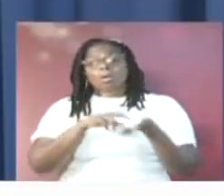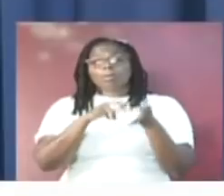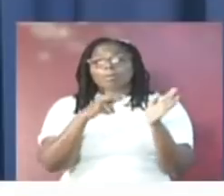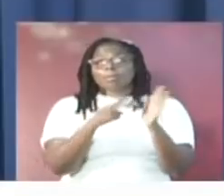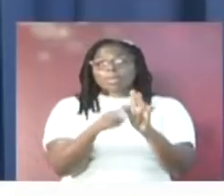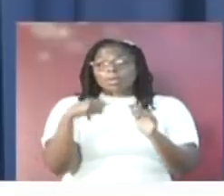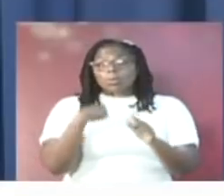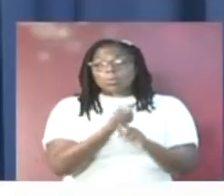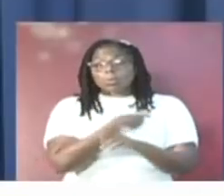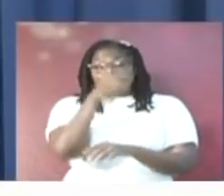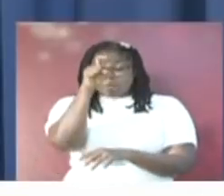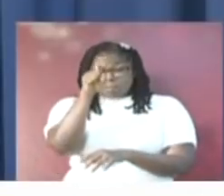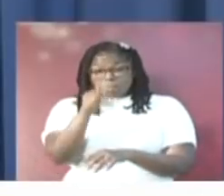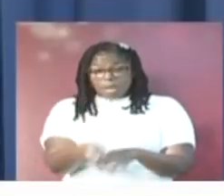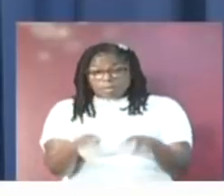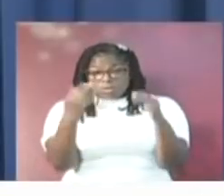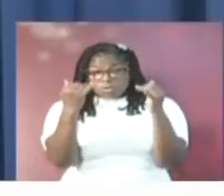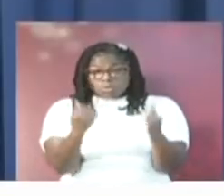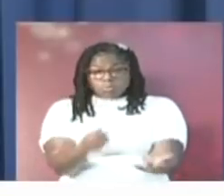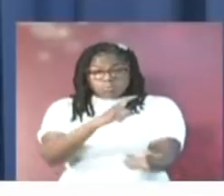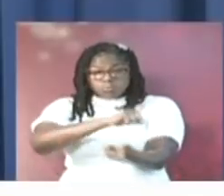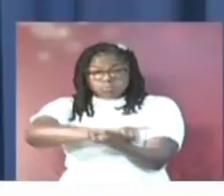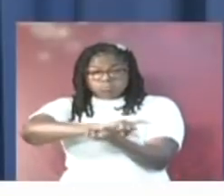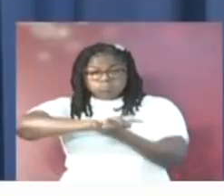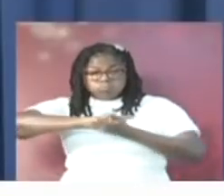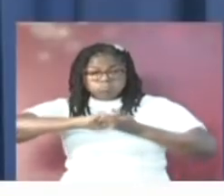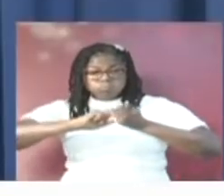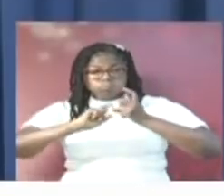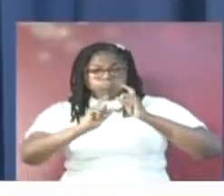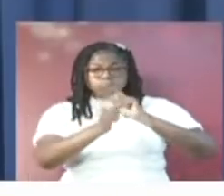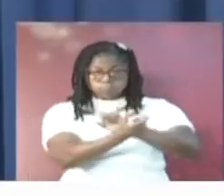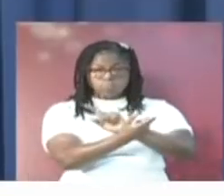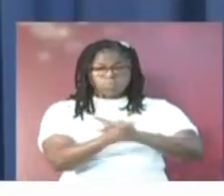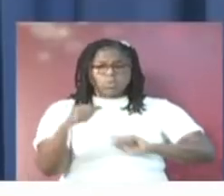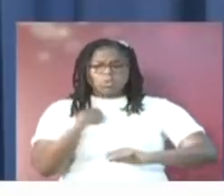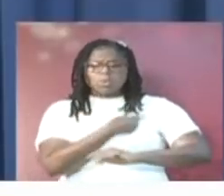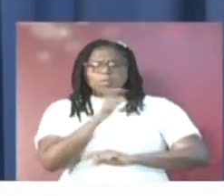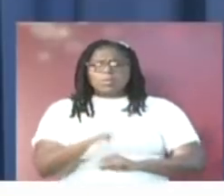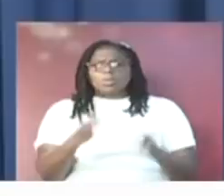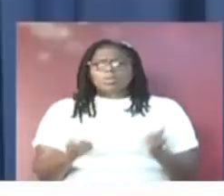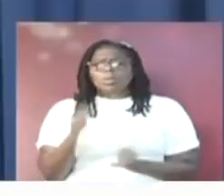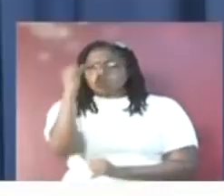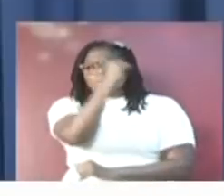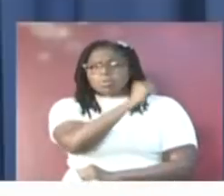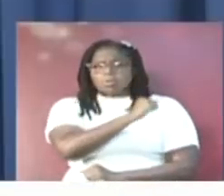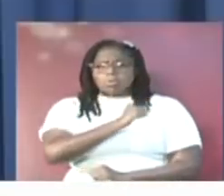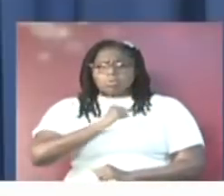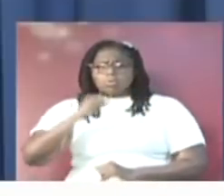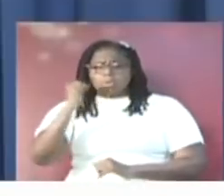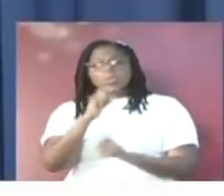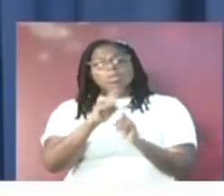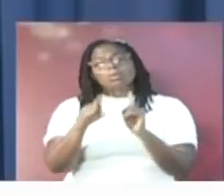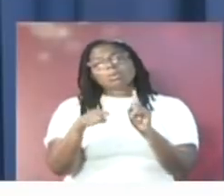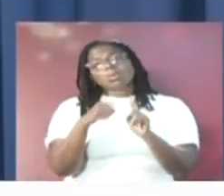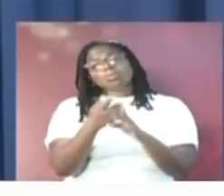adjust to the measures that need to be done, when granny, uncle,